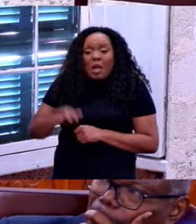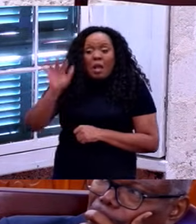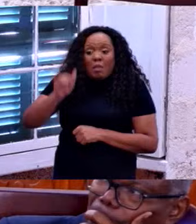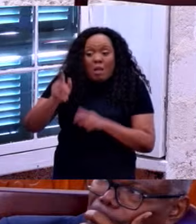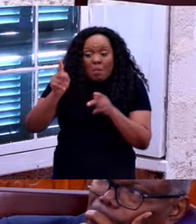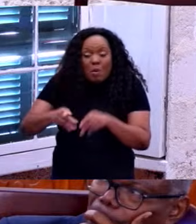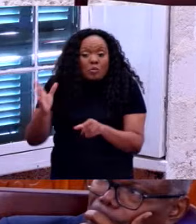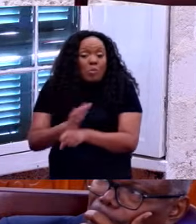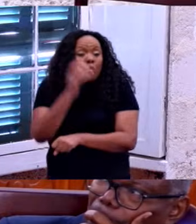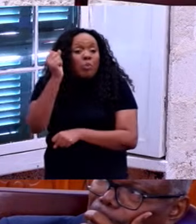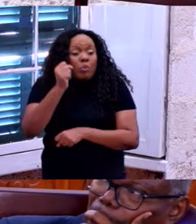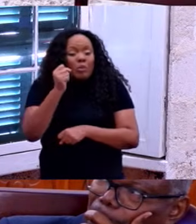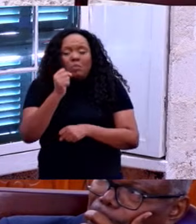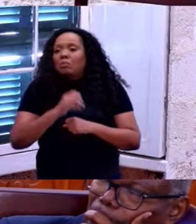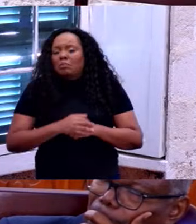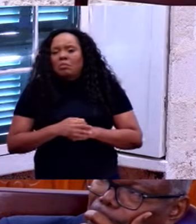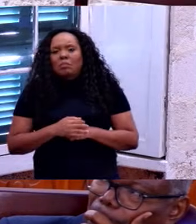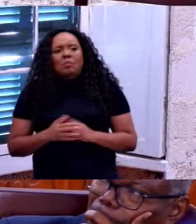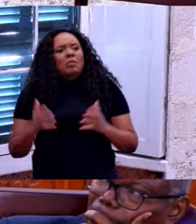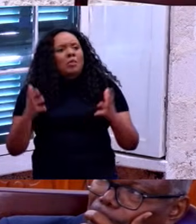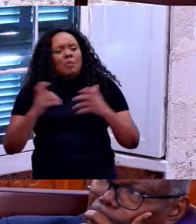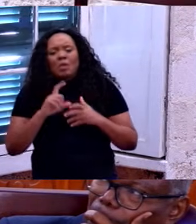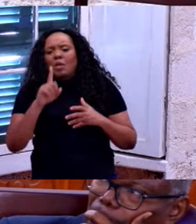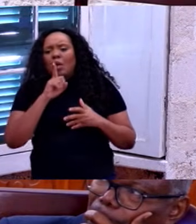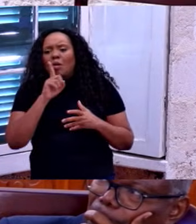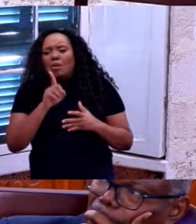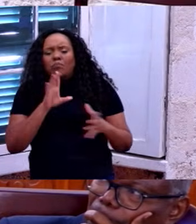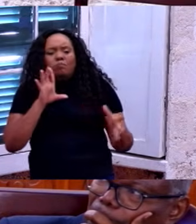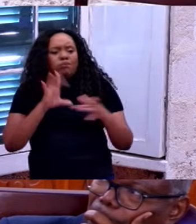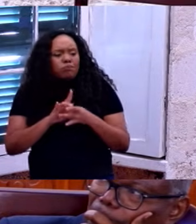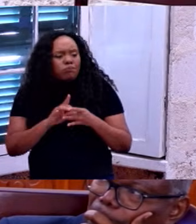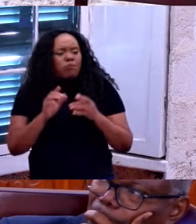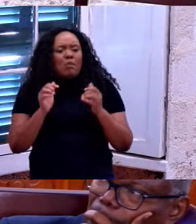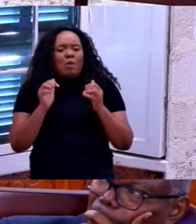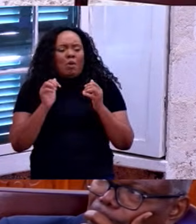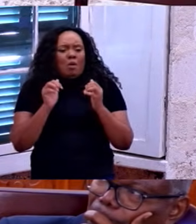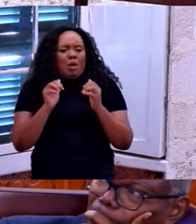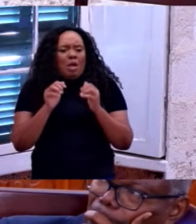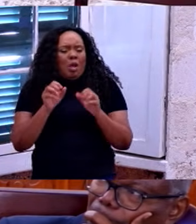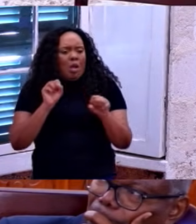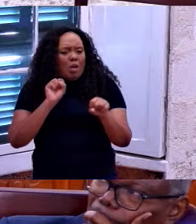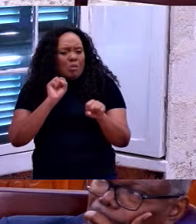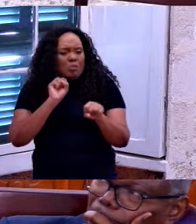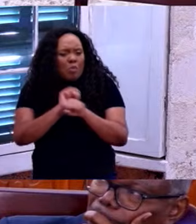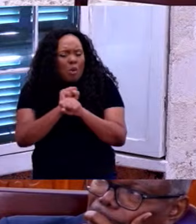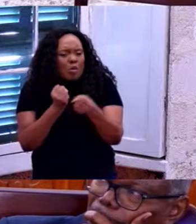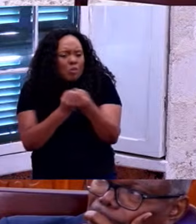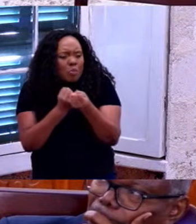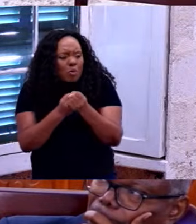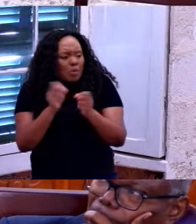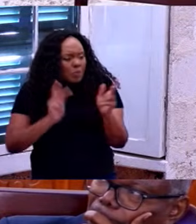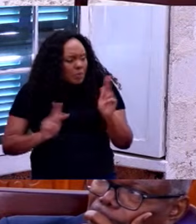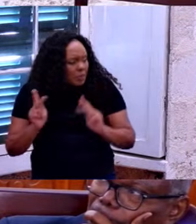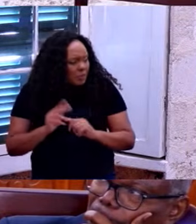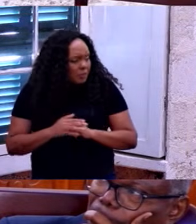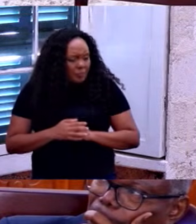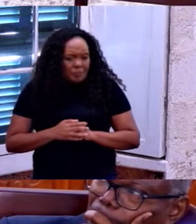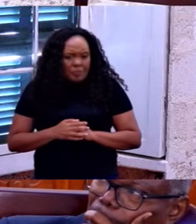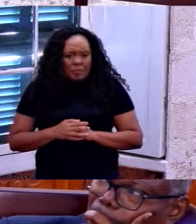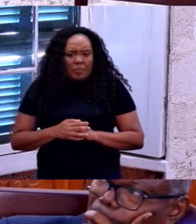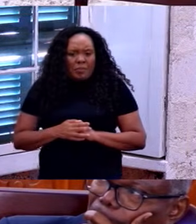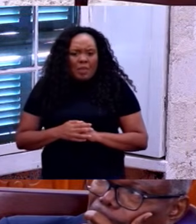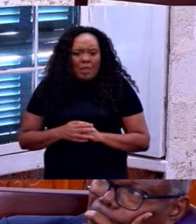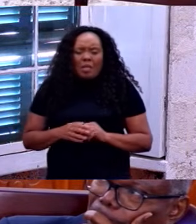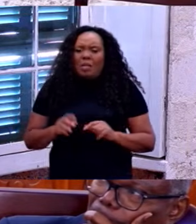challenges within the socio-cultural and socio-economic boundaries of the constituency, but that you were prevented from